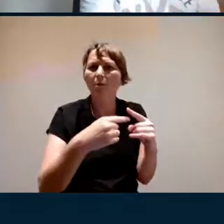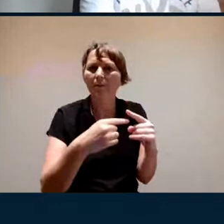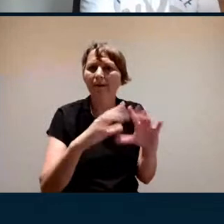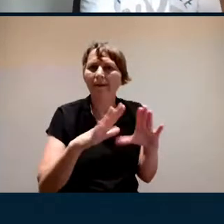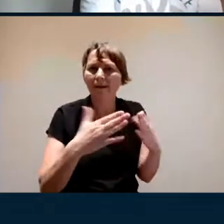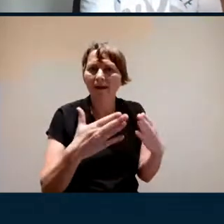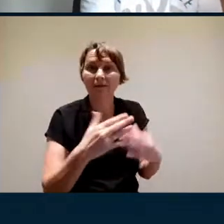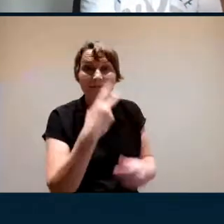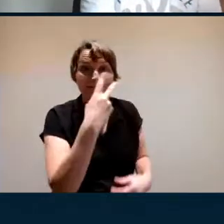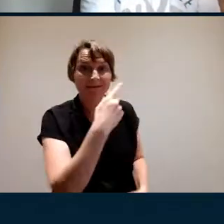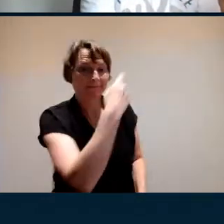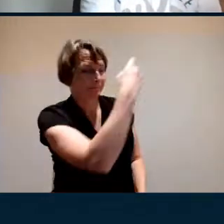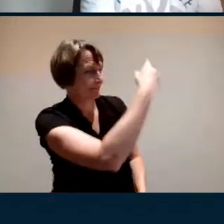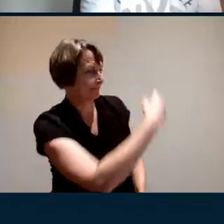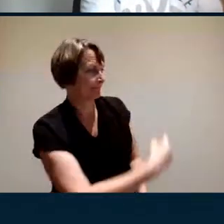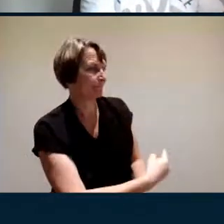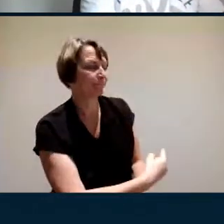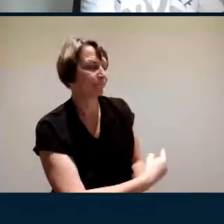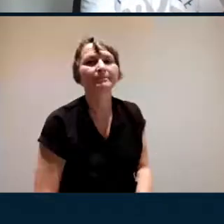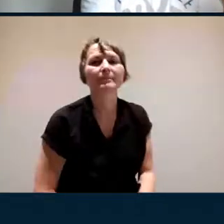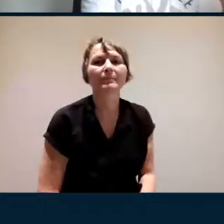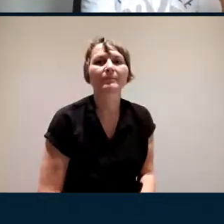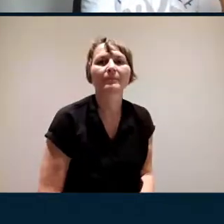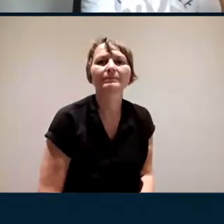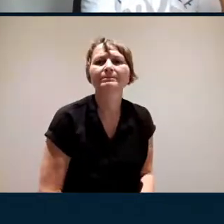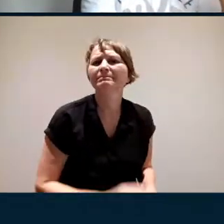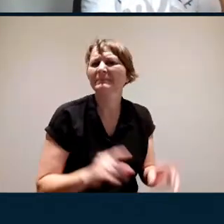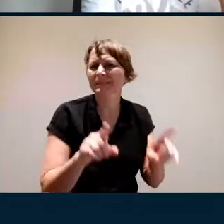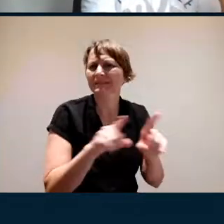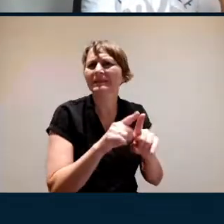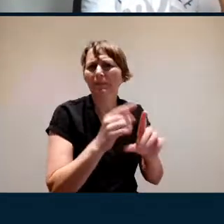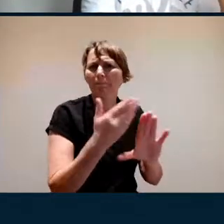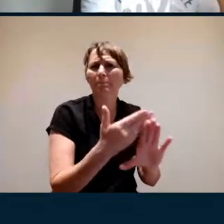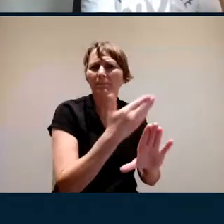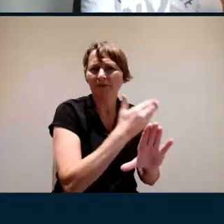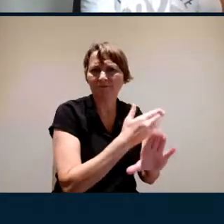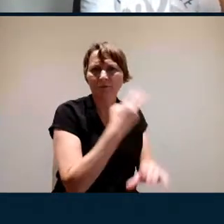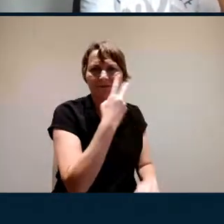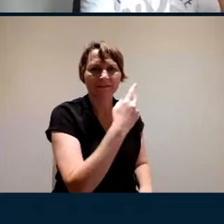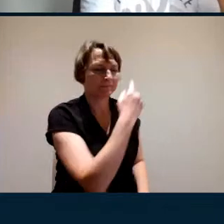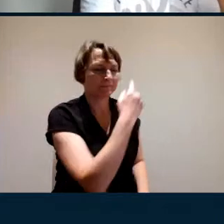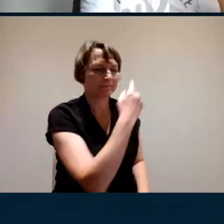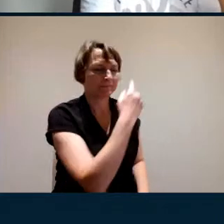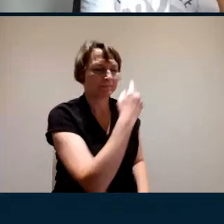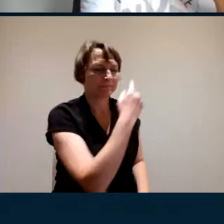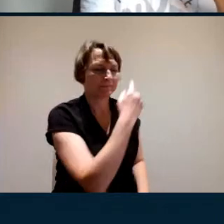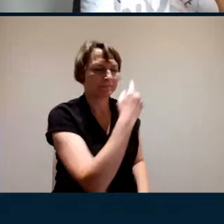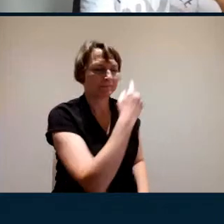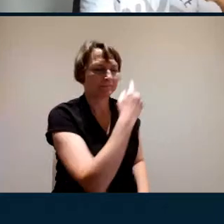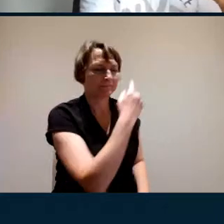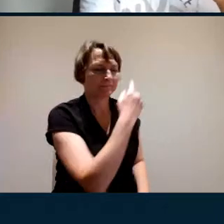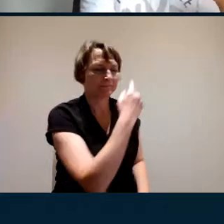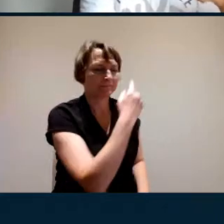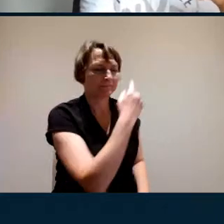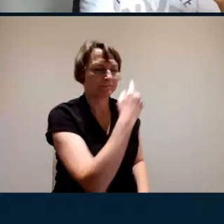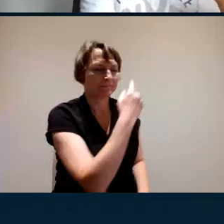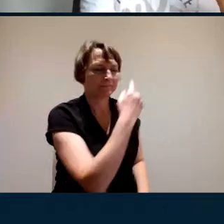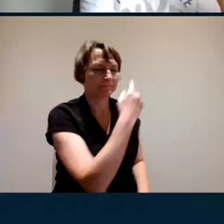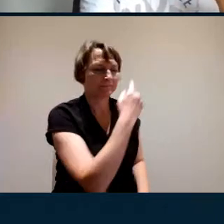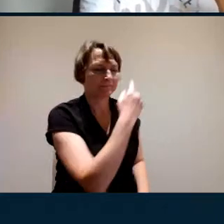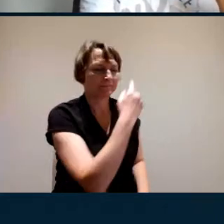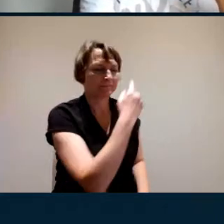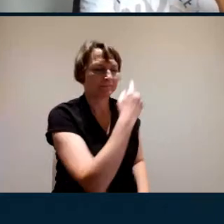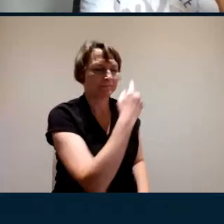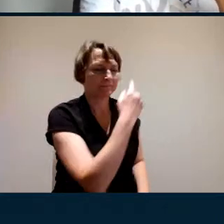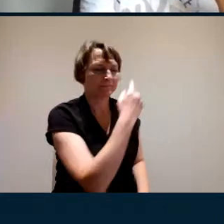So the same structure what you see before, COE with all the DevOps teams delivering an extension. Now the extension